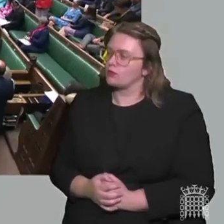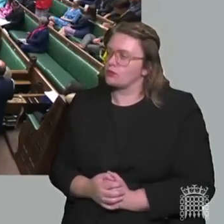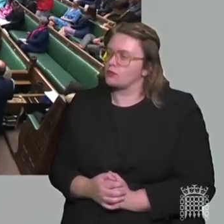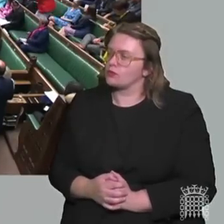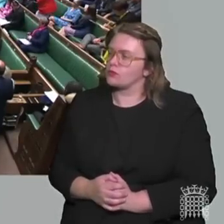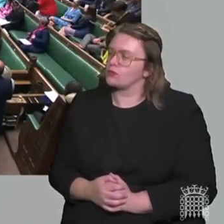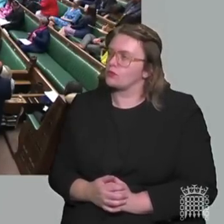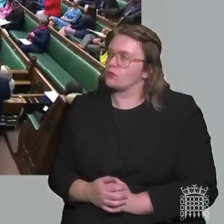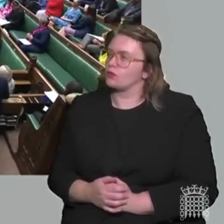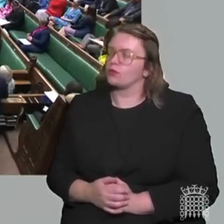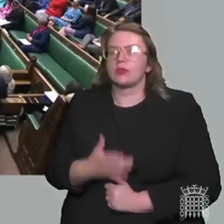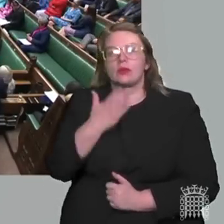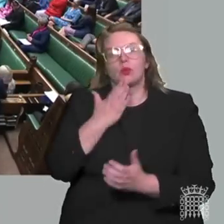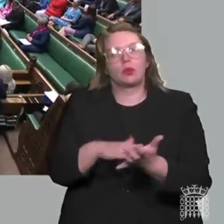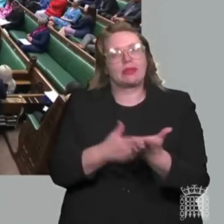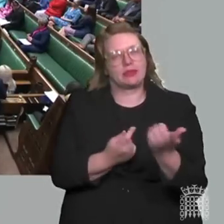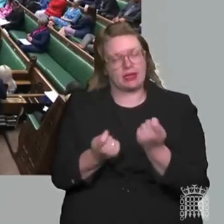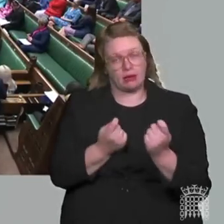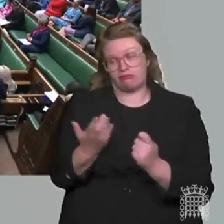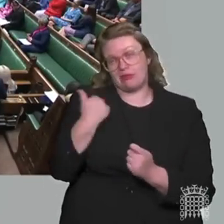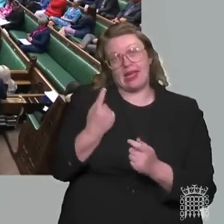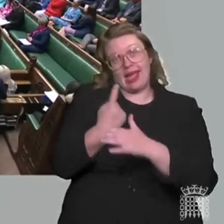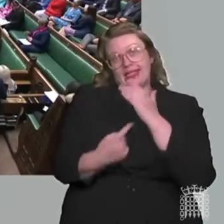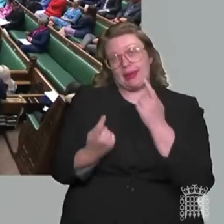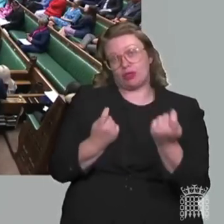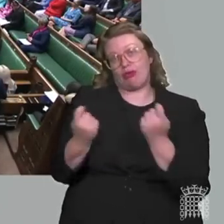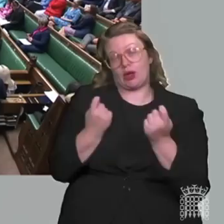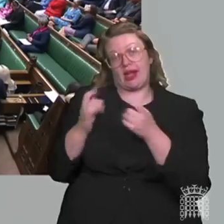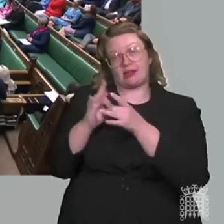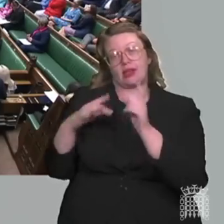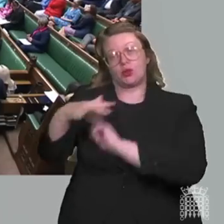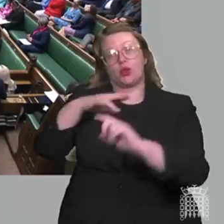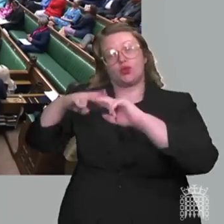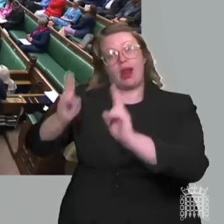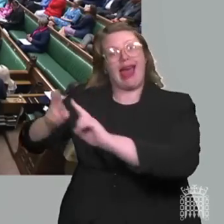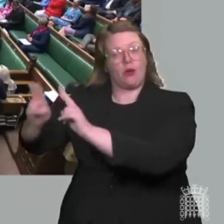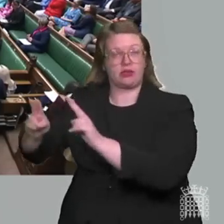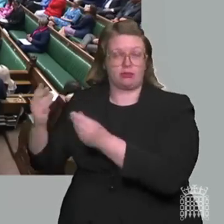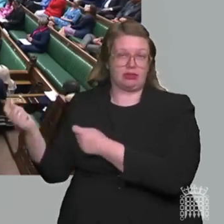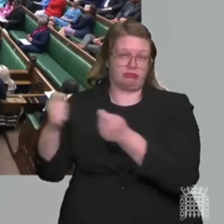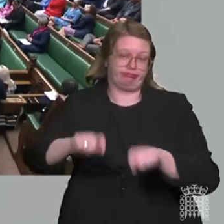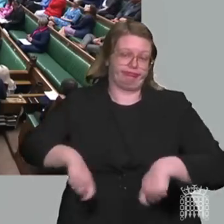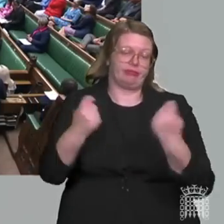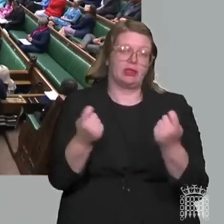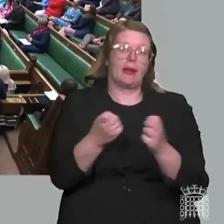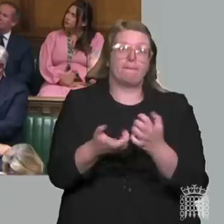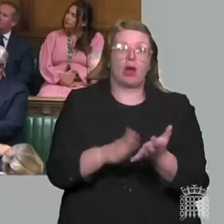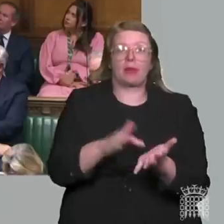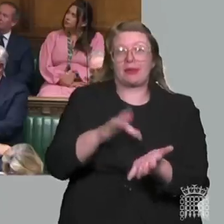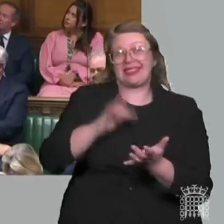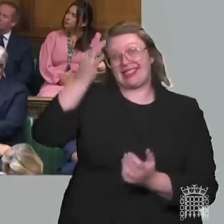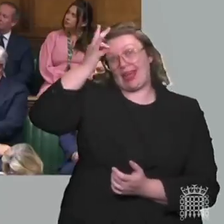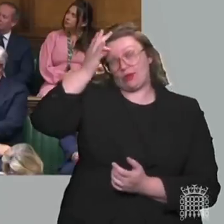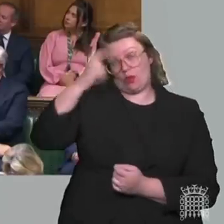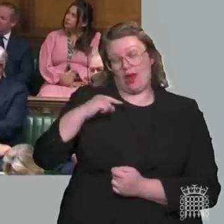Mr. Speaker. Recently, the Independent Regulator for Social Housing issued a notice against Birmingham City Council for the state